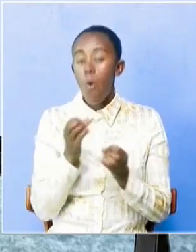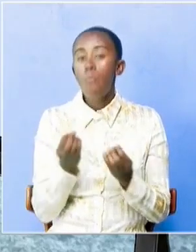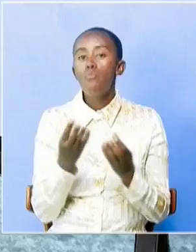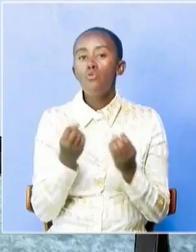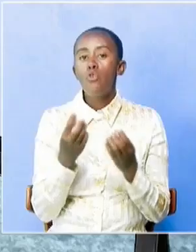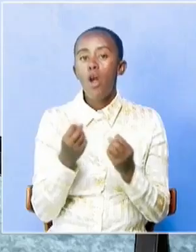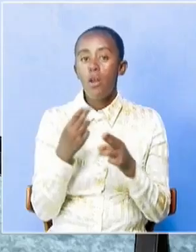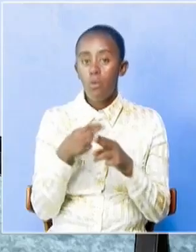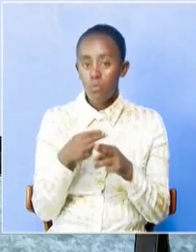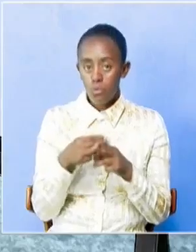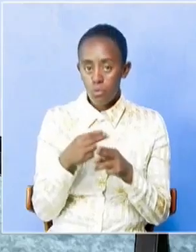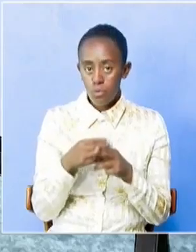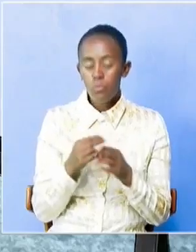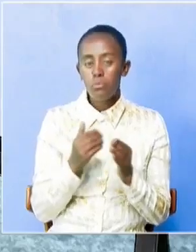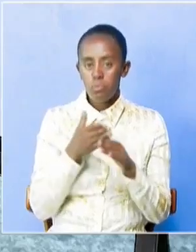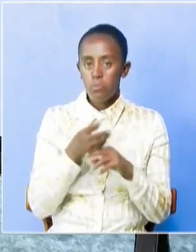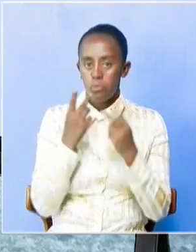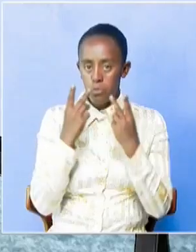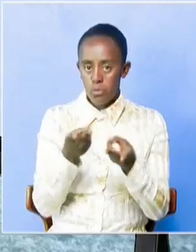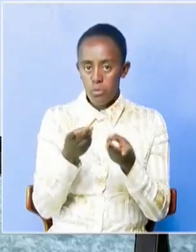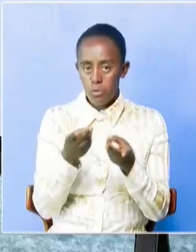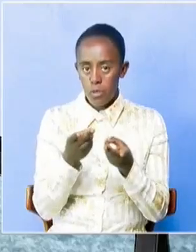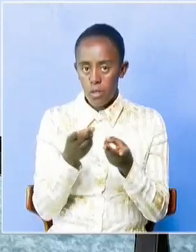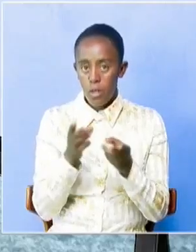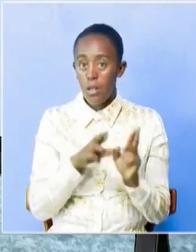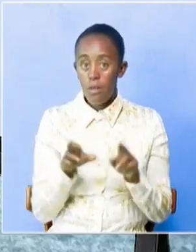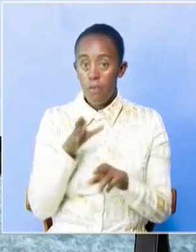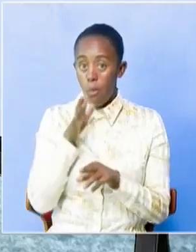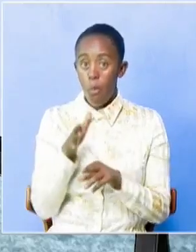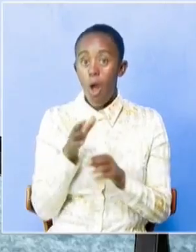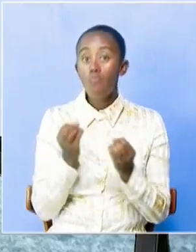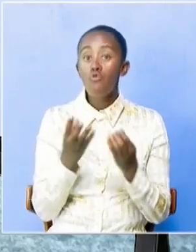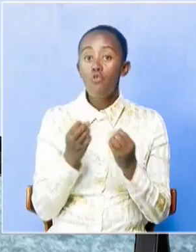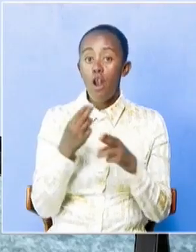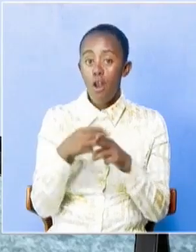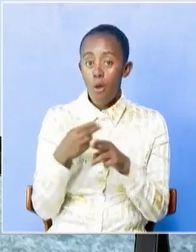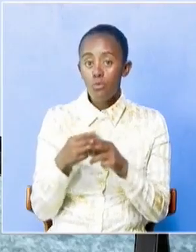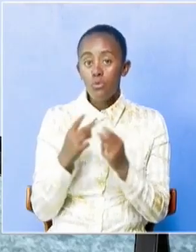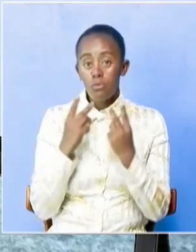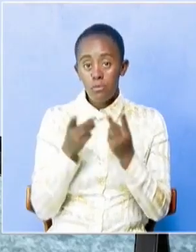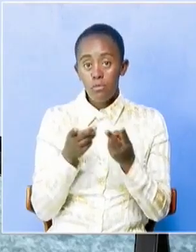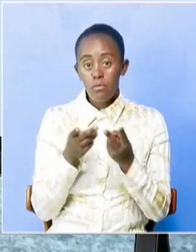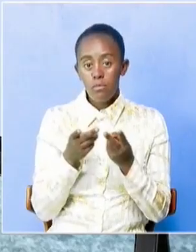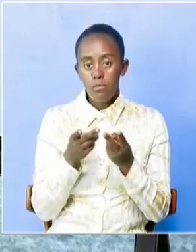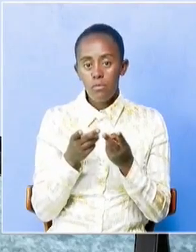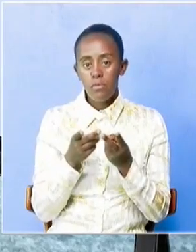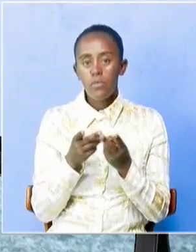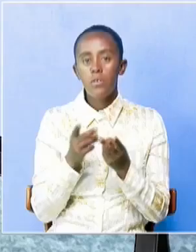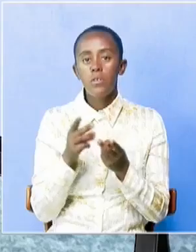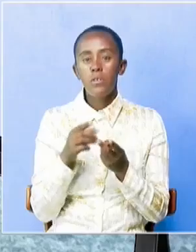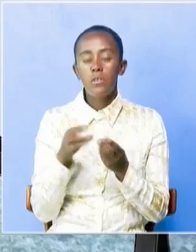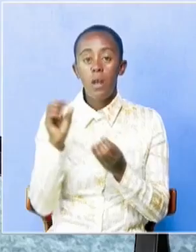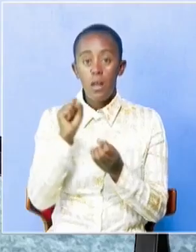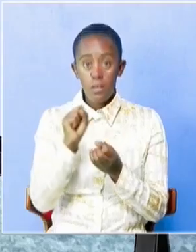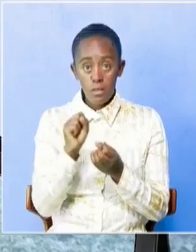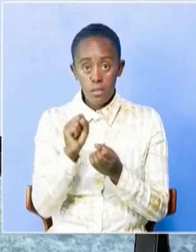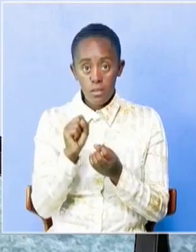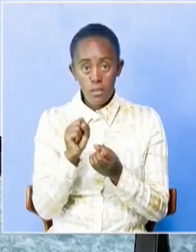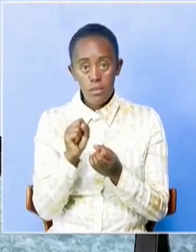plural nouns, we'll get to it later. If it's irregular plural nouns, and then we will add